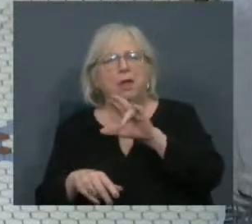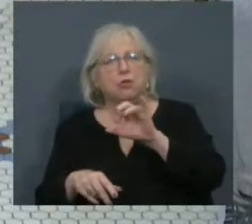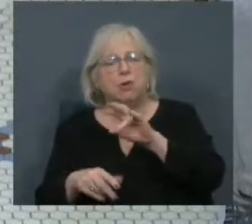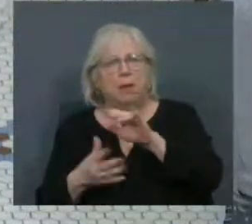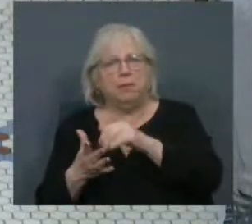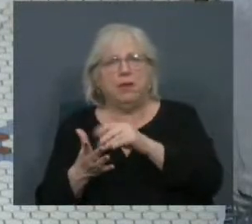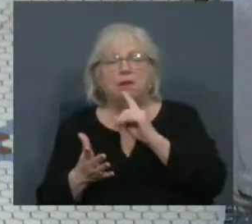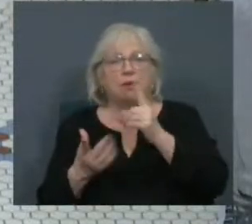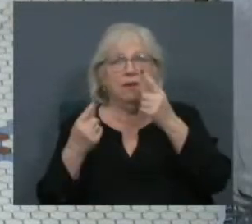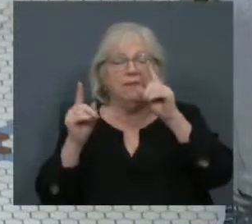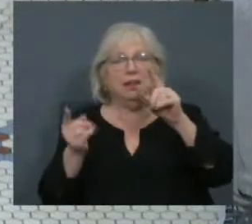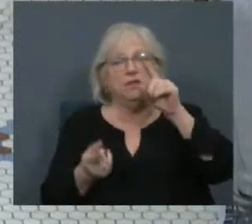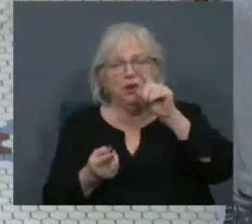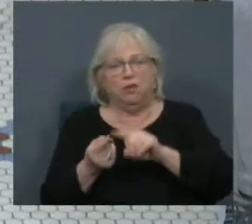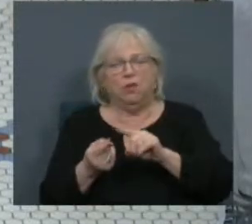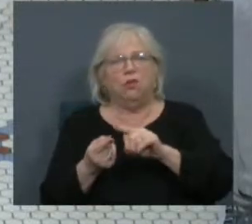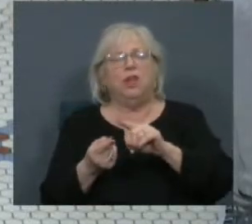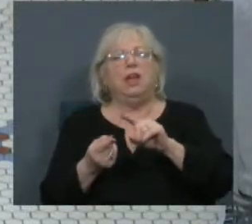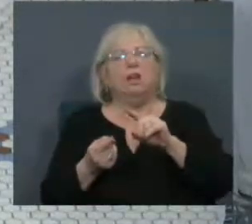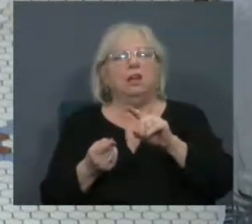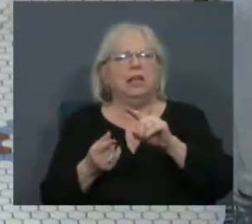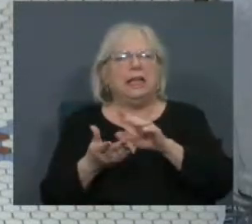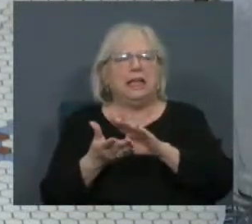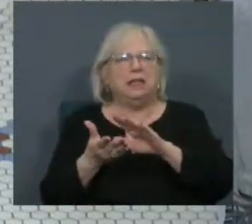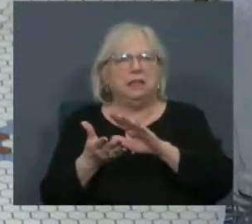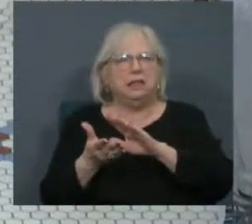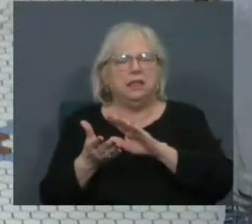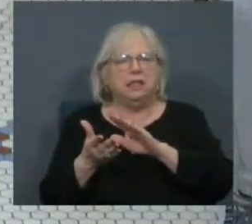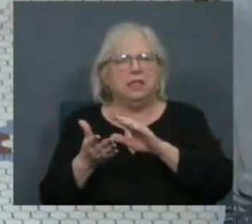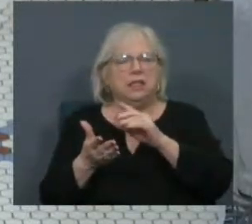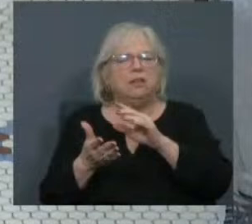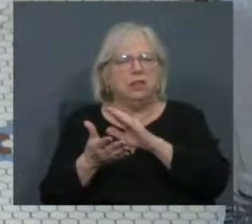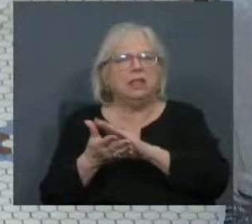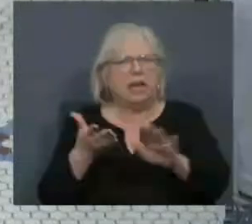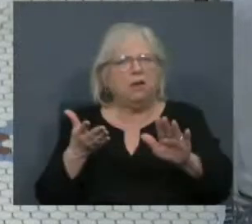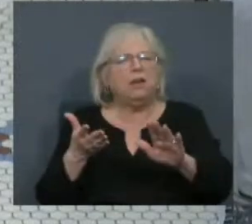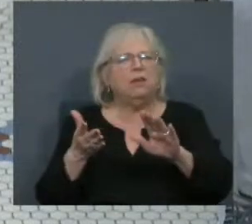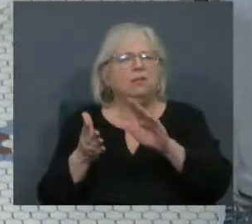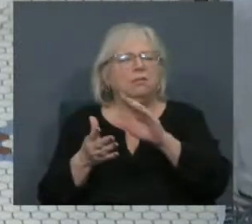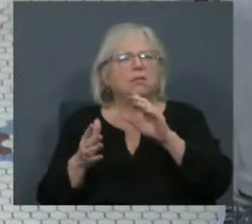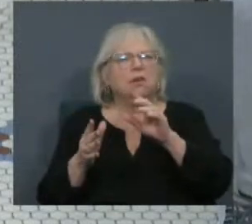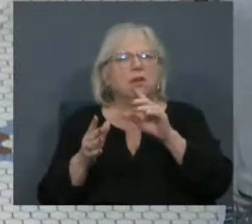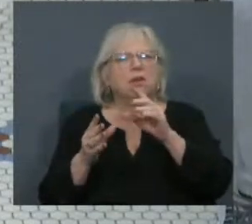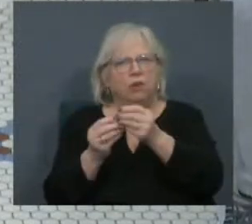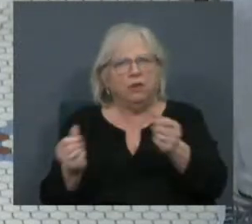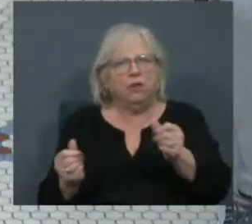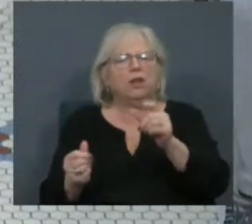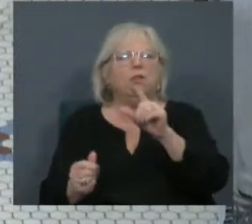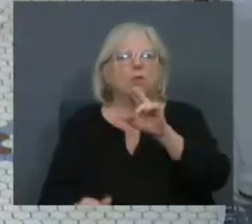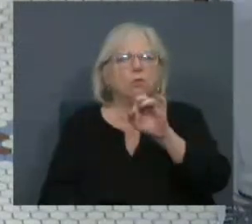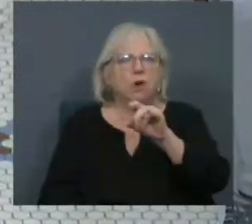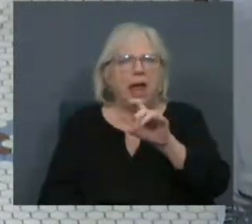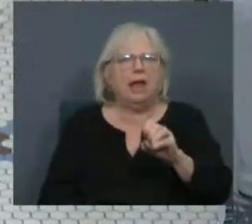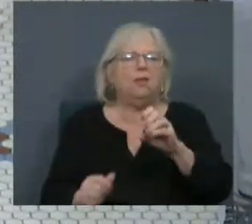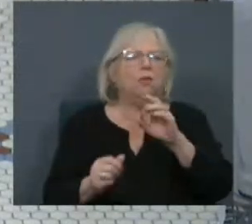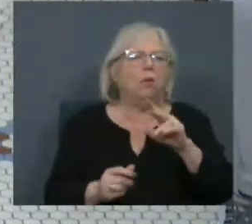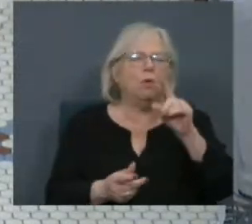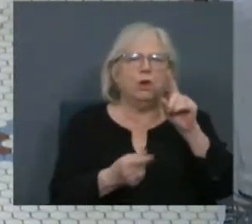at reducing clearance rates, reducing response times, or reducing crimes of